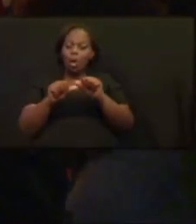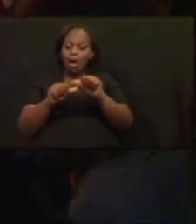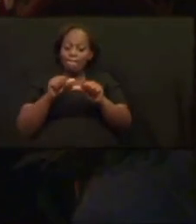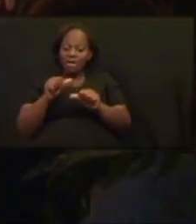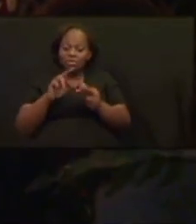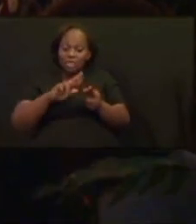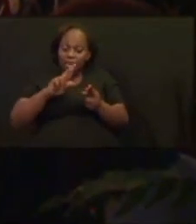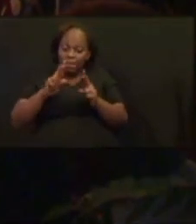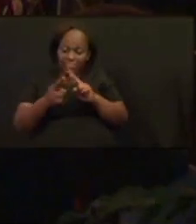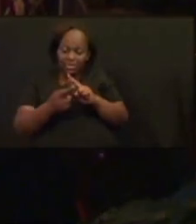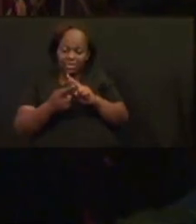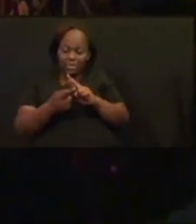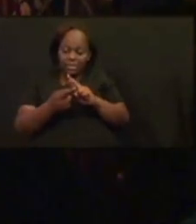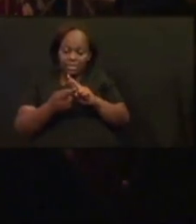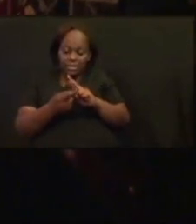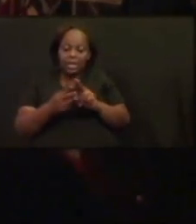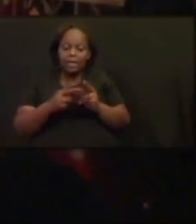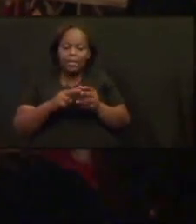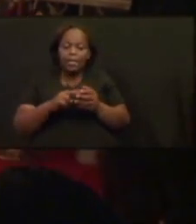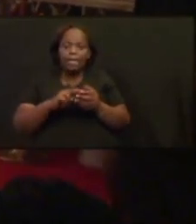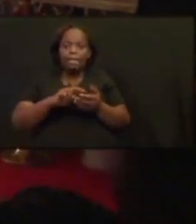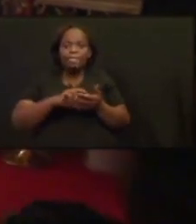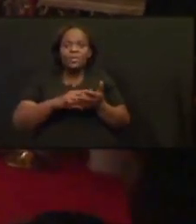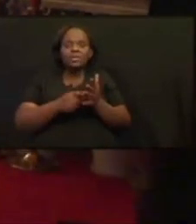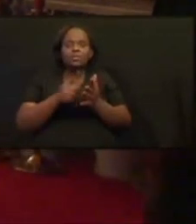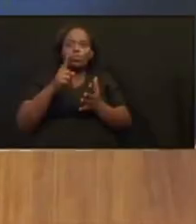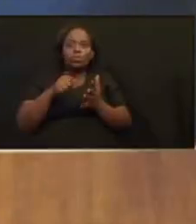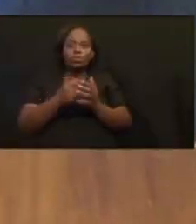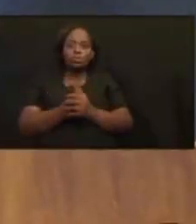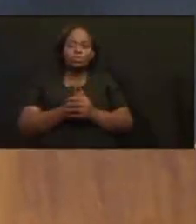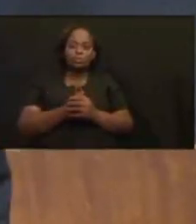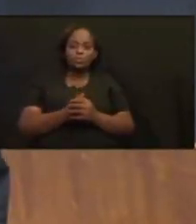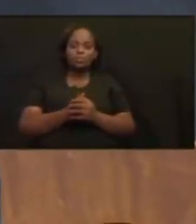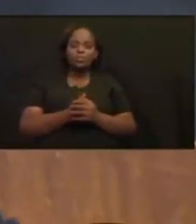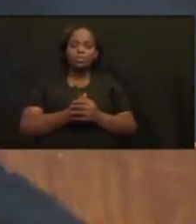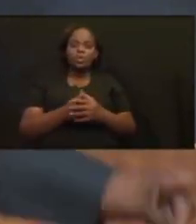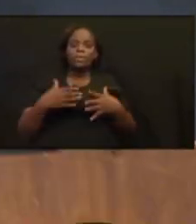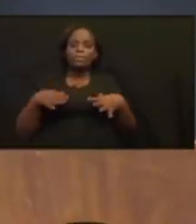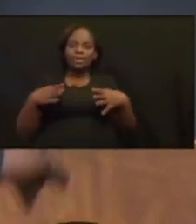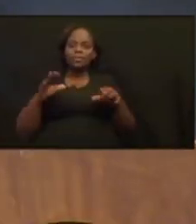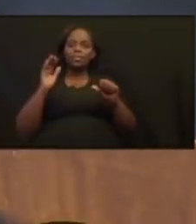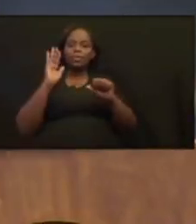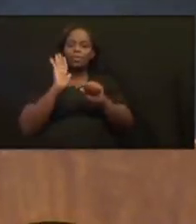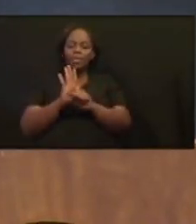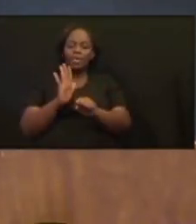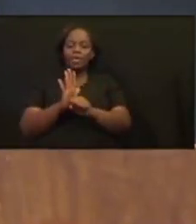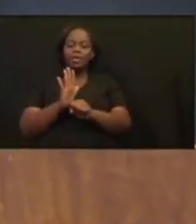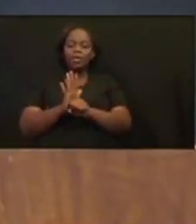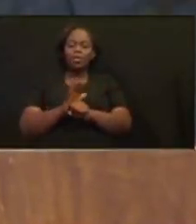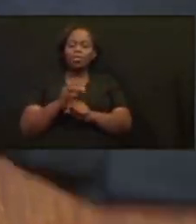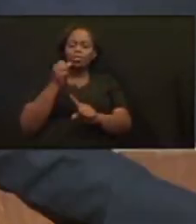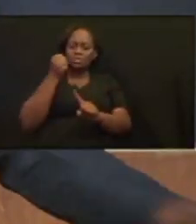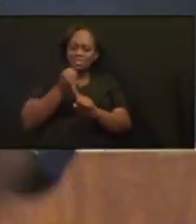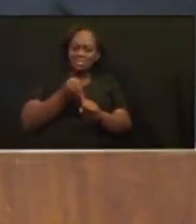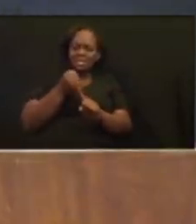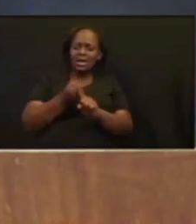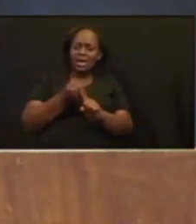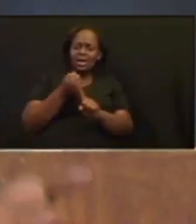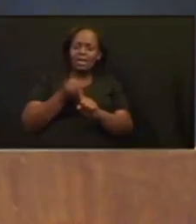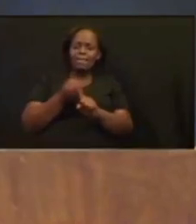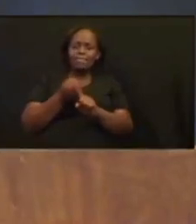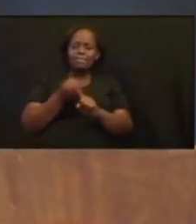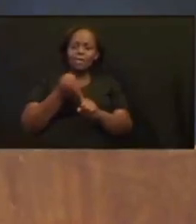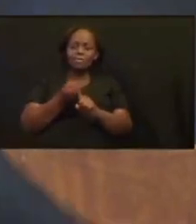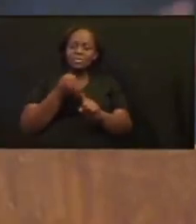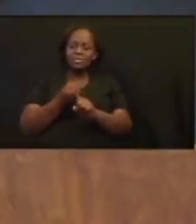several people today who are on the pulpit should be in the bank. Many people today who are in the pulpit struggling to prophesy and not